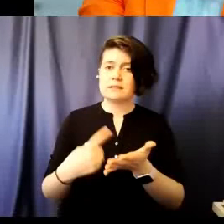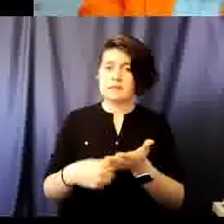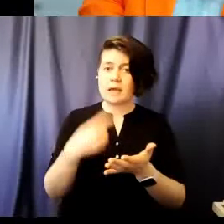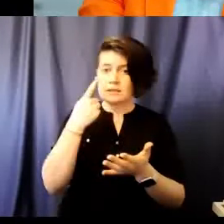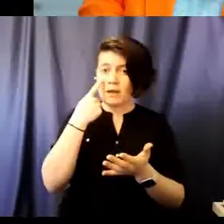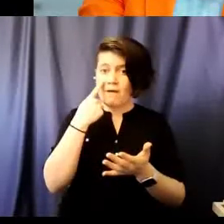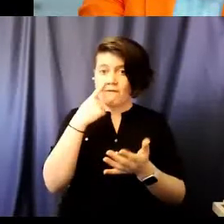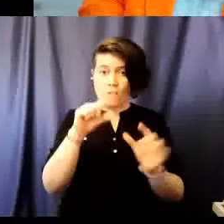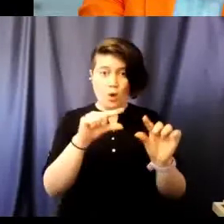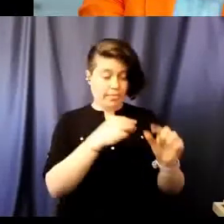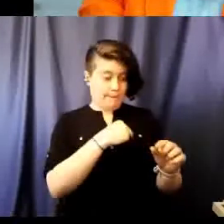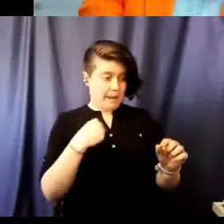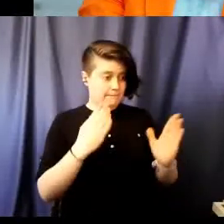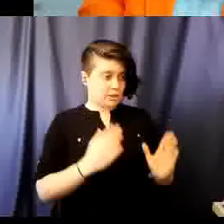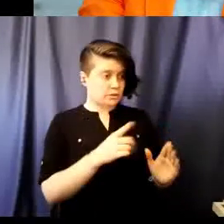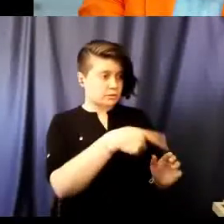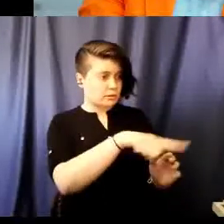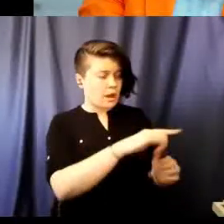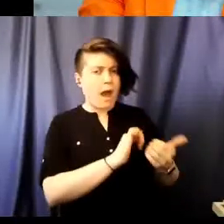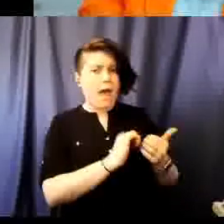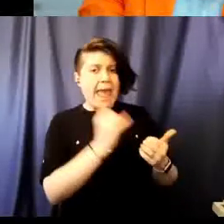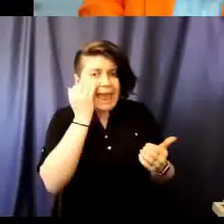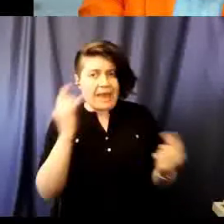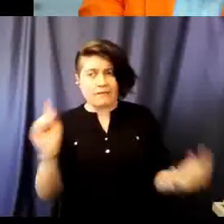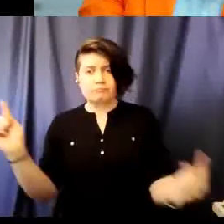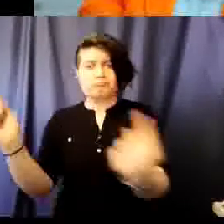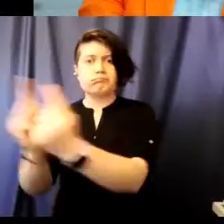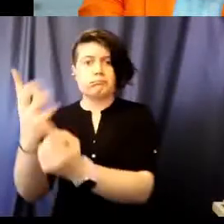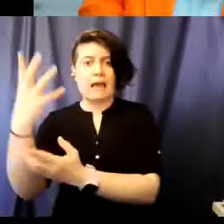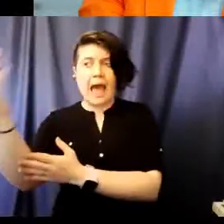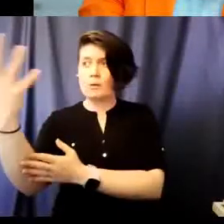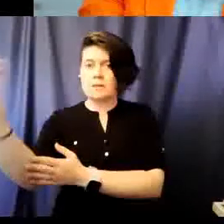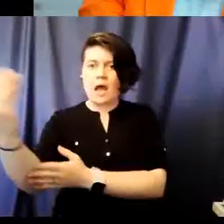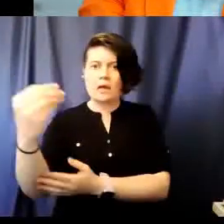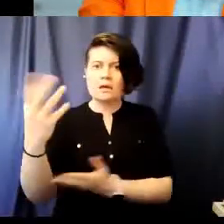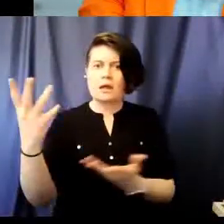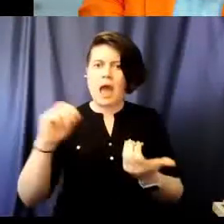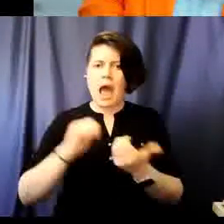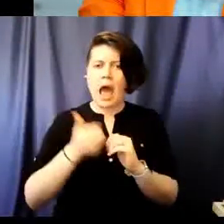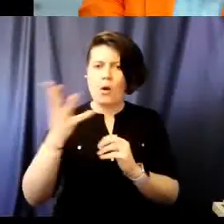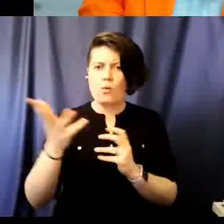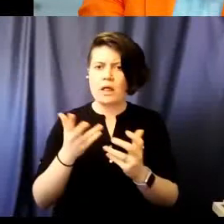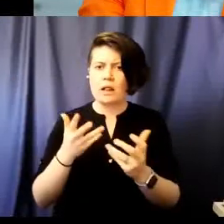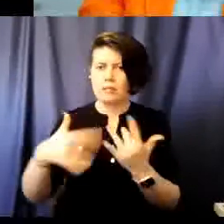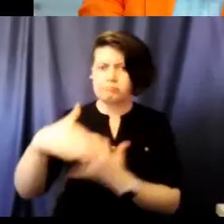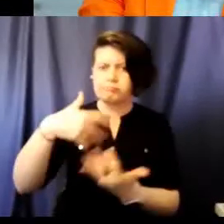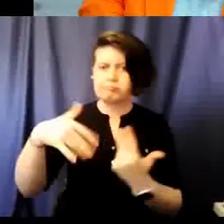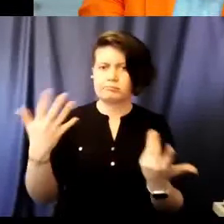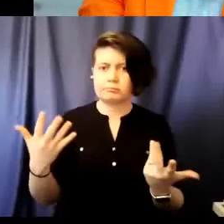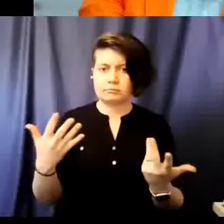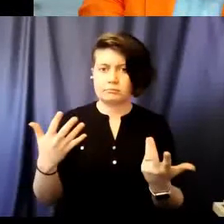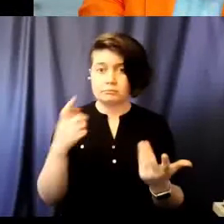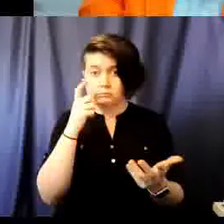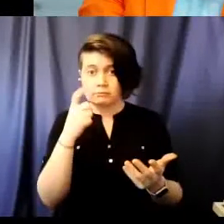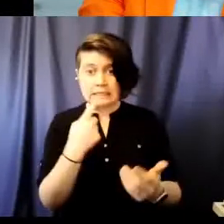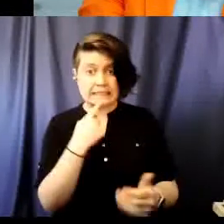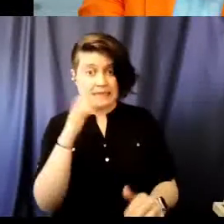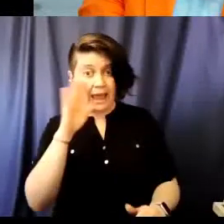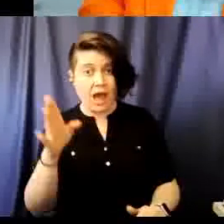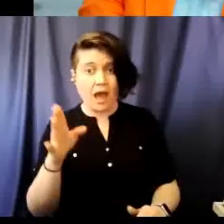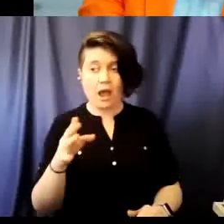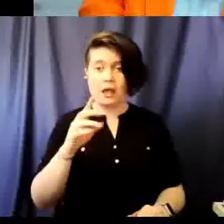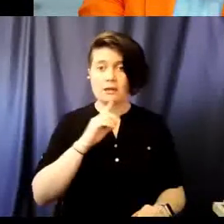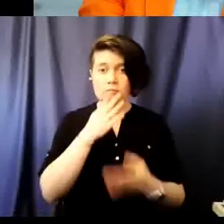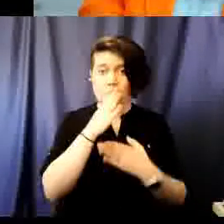space. How will the participants like the facilitator to communicate important changes within the group? In smaller